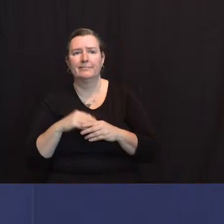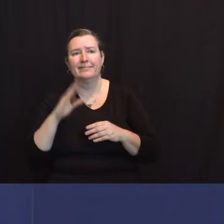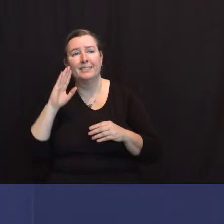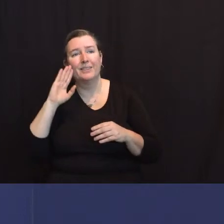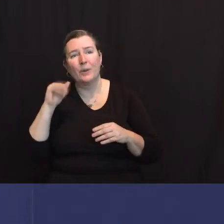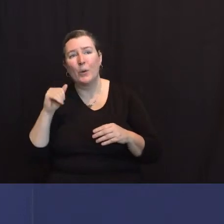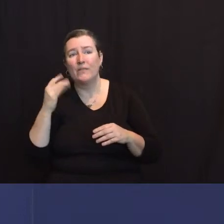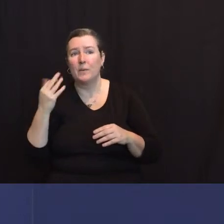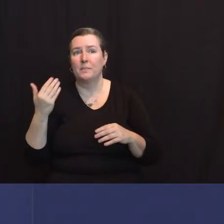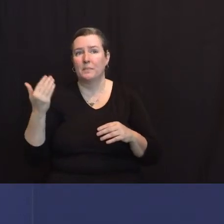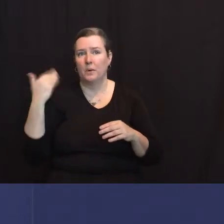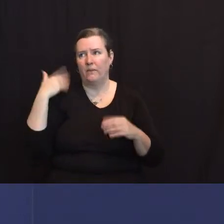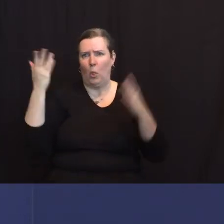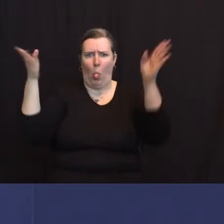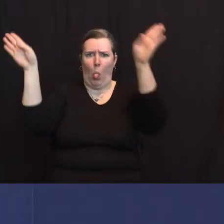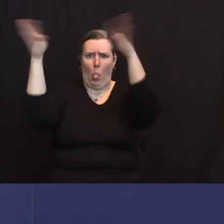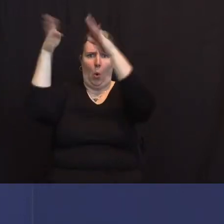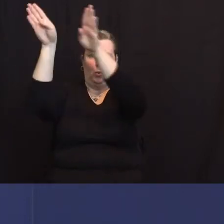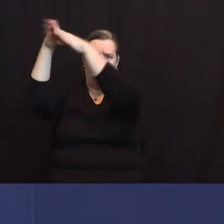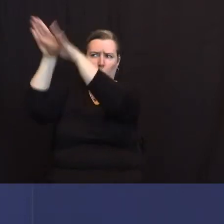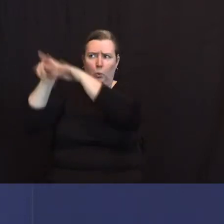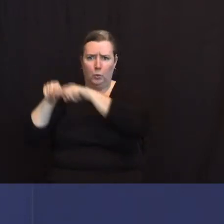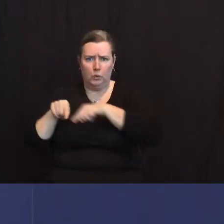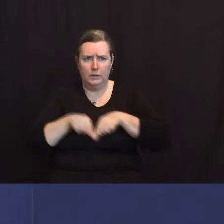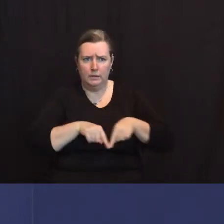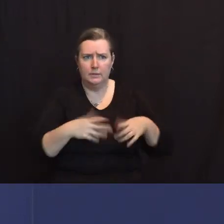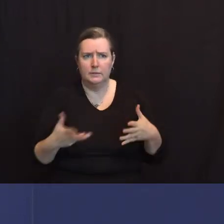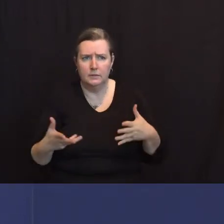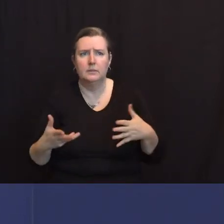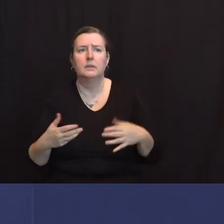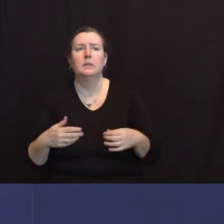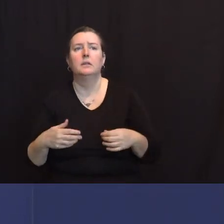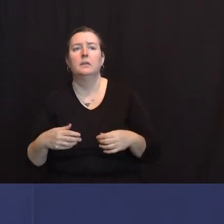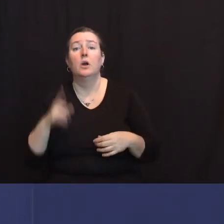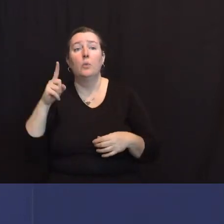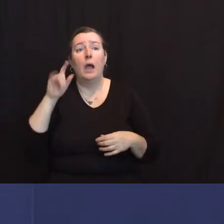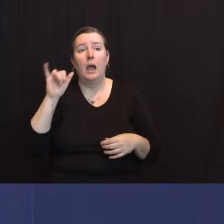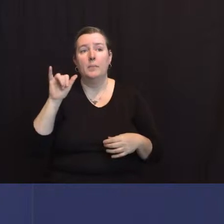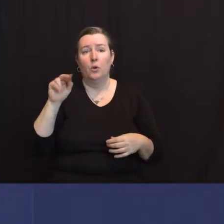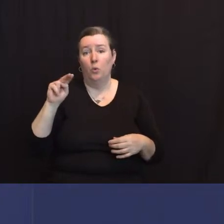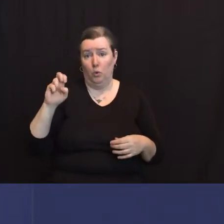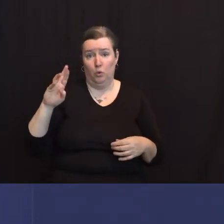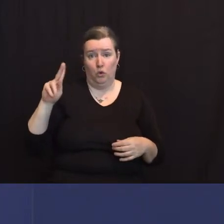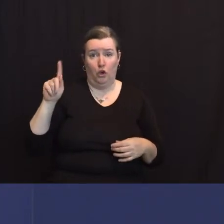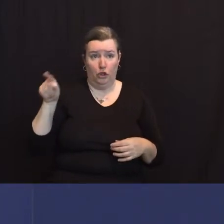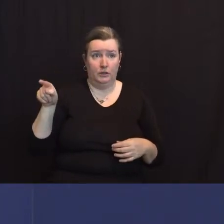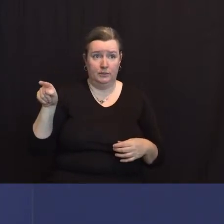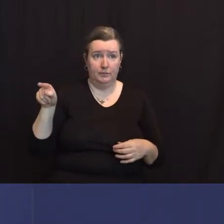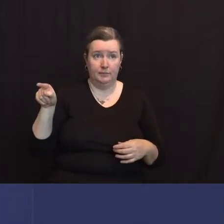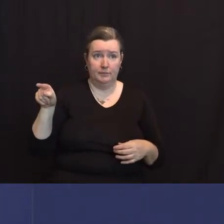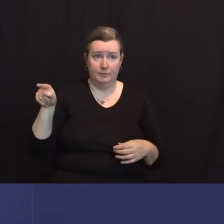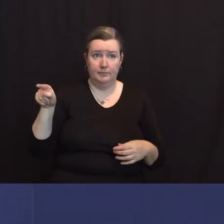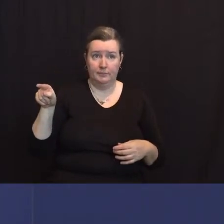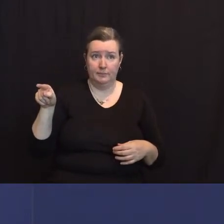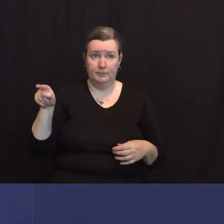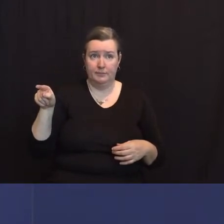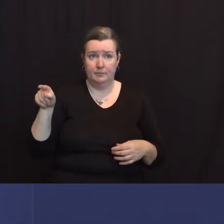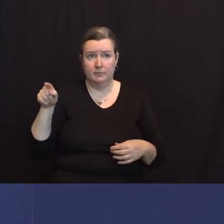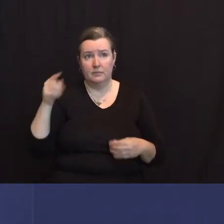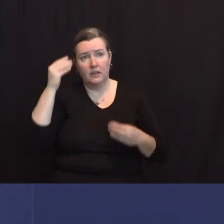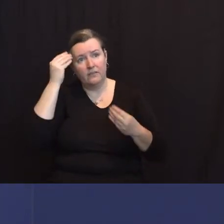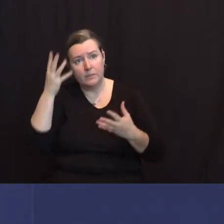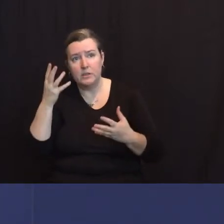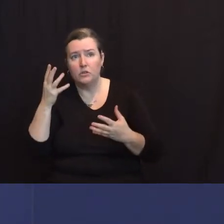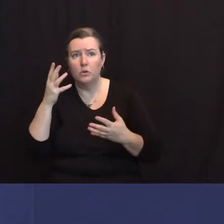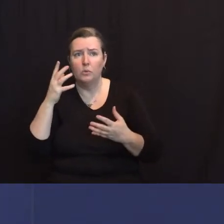of which is Newark Liberty Airport. Information will be collected on a very small number of expected